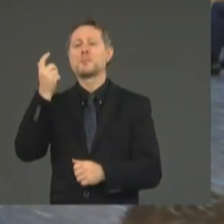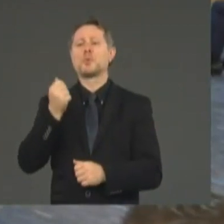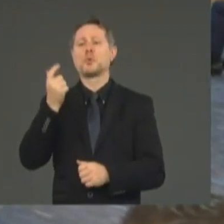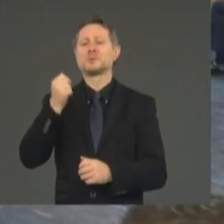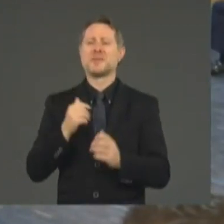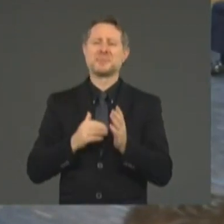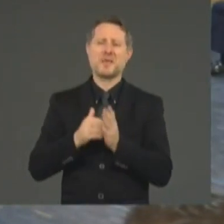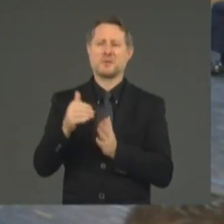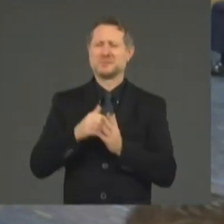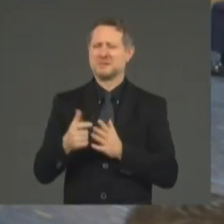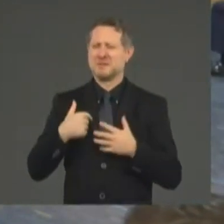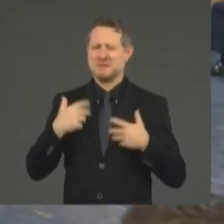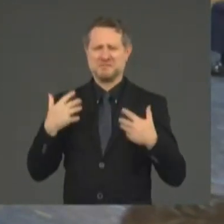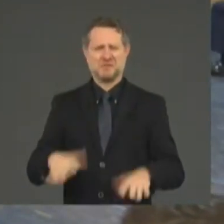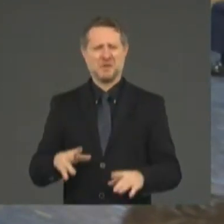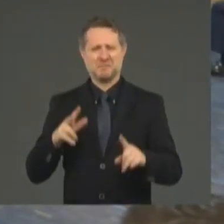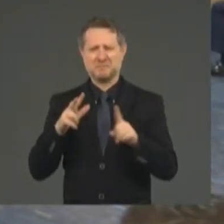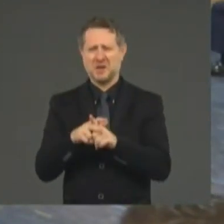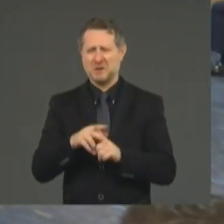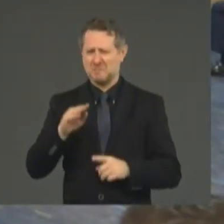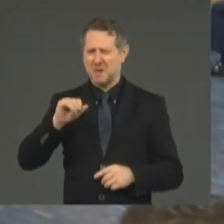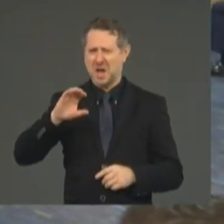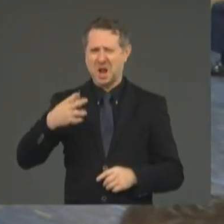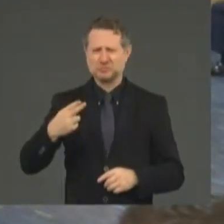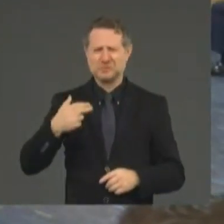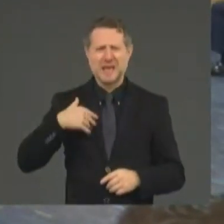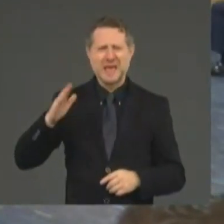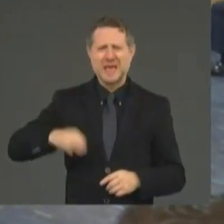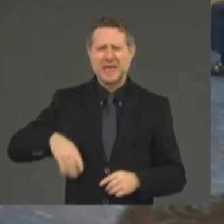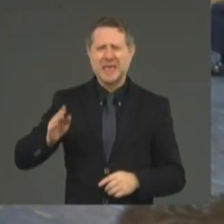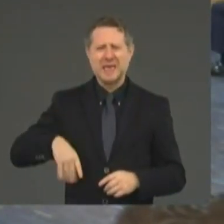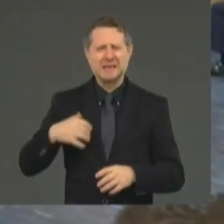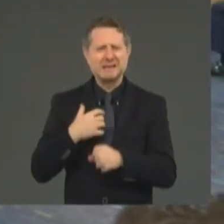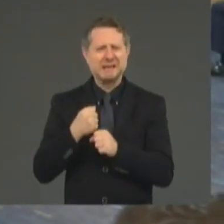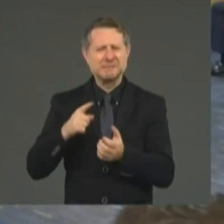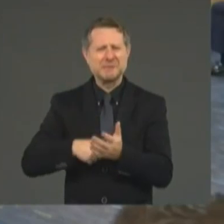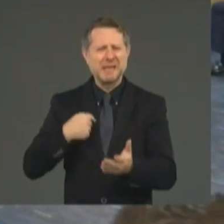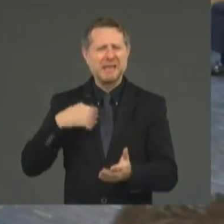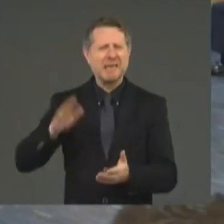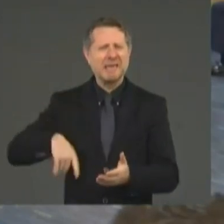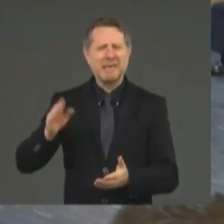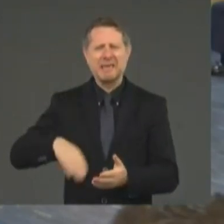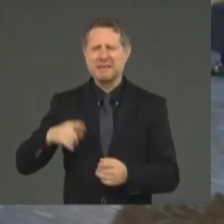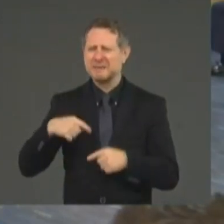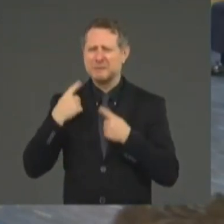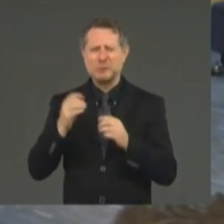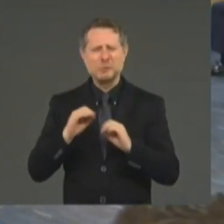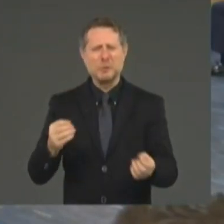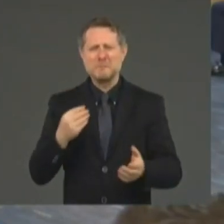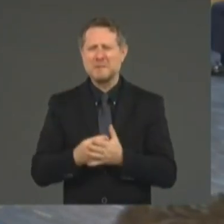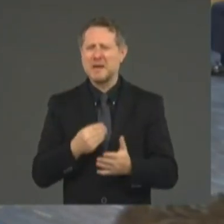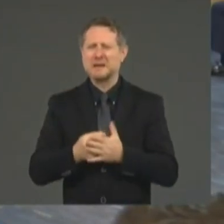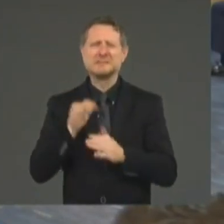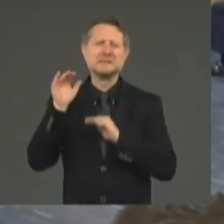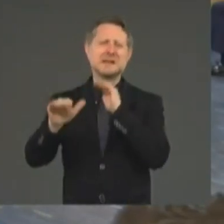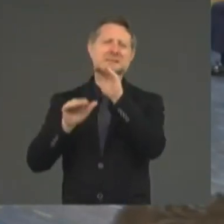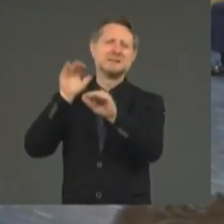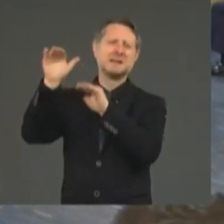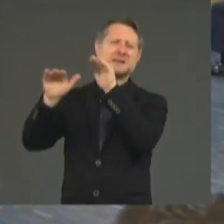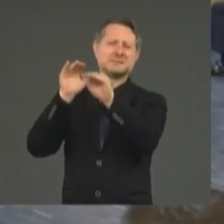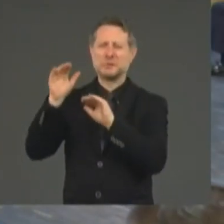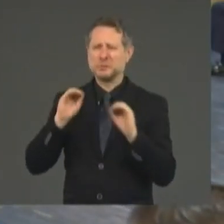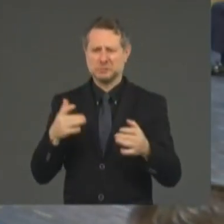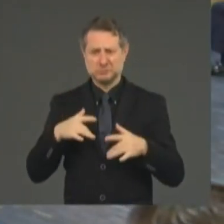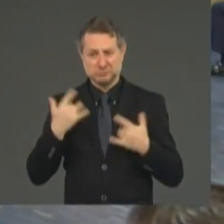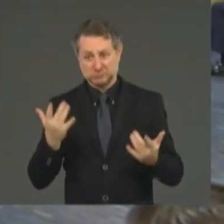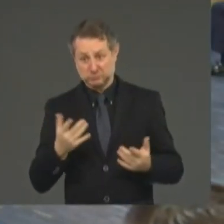they filed in March, they haven't heard, they have recertified every week, they have no money, and they can't get through the state still. Have you heard from